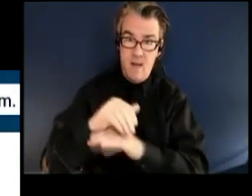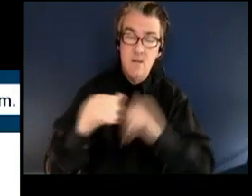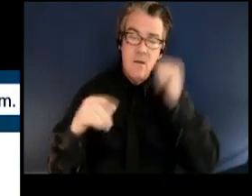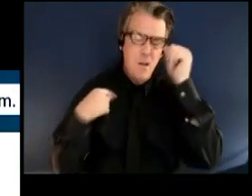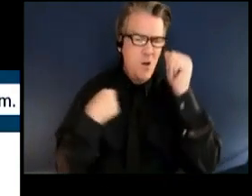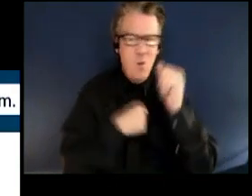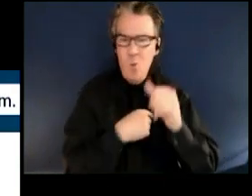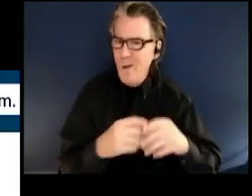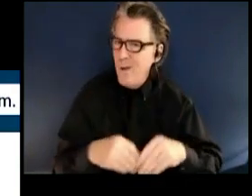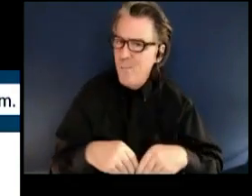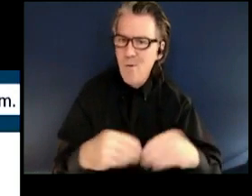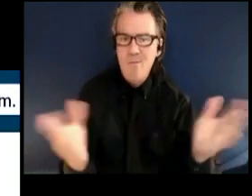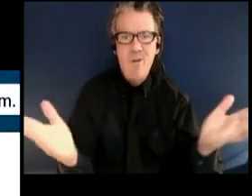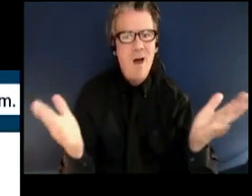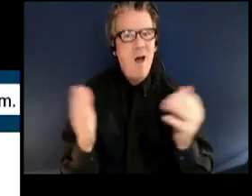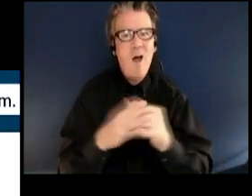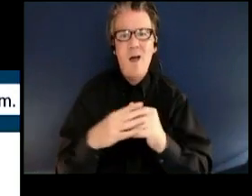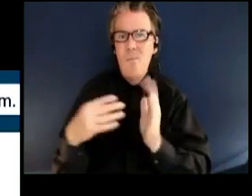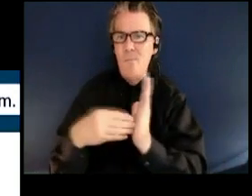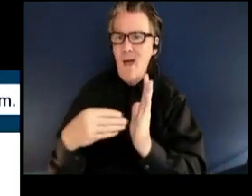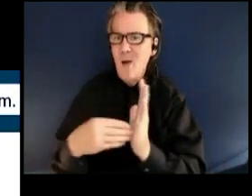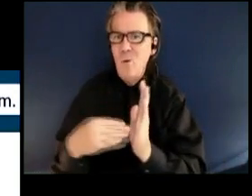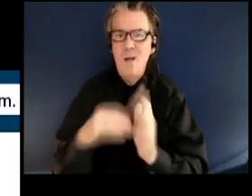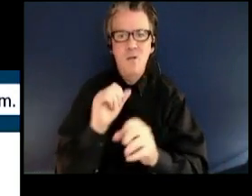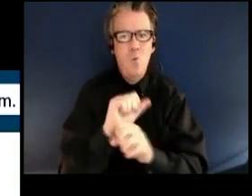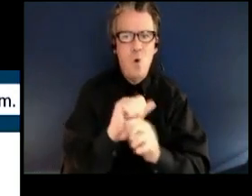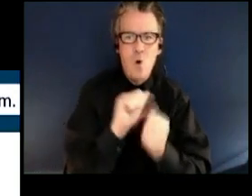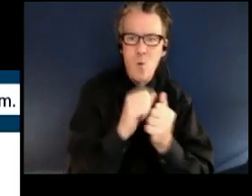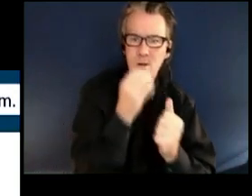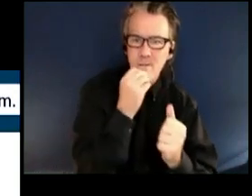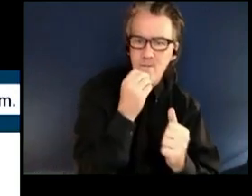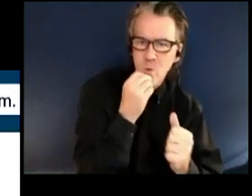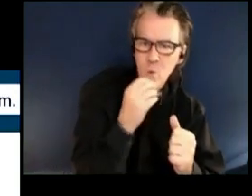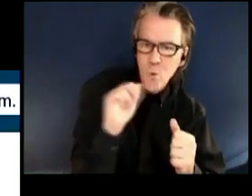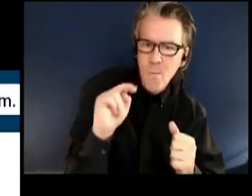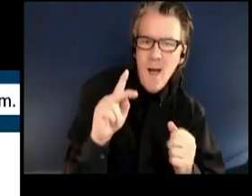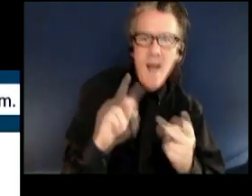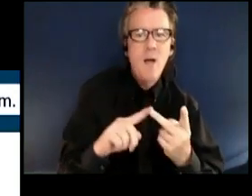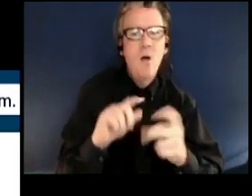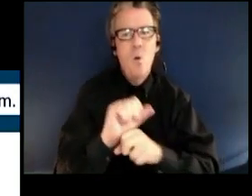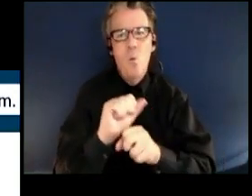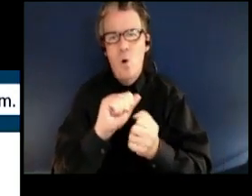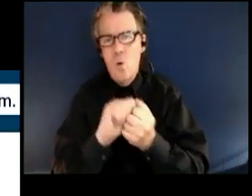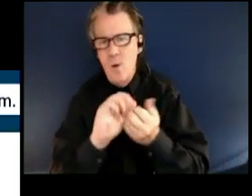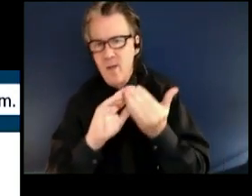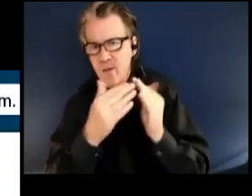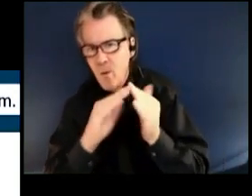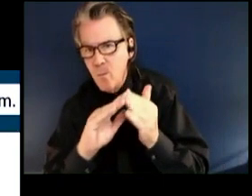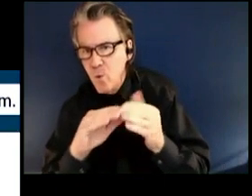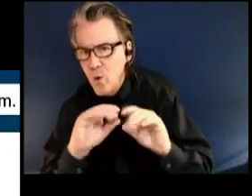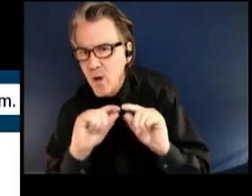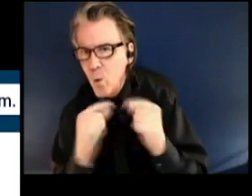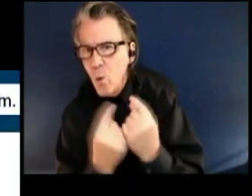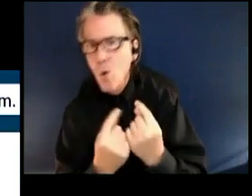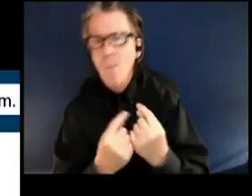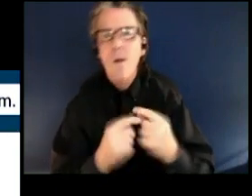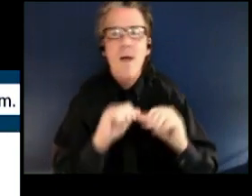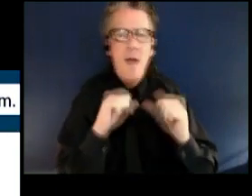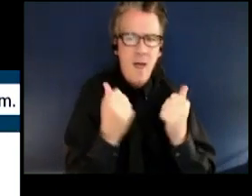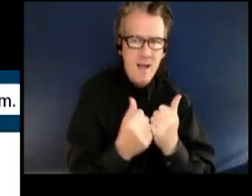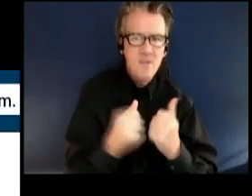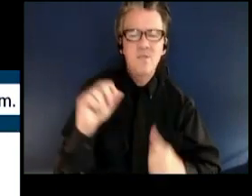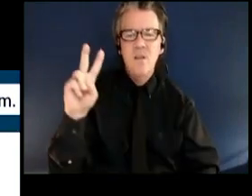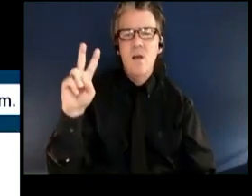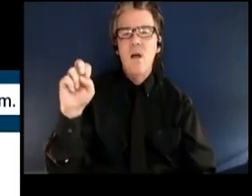food banks and community-based organizations to offer further assistance. Vanessa is going to discuss the details of that in just a moment. But